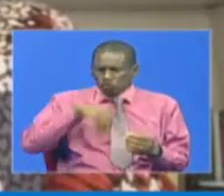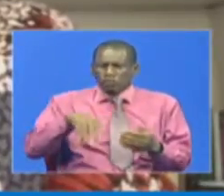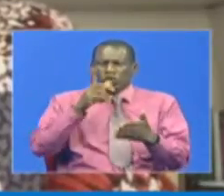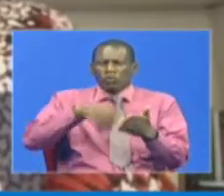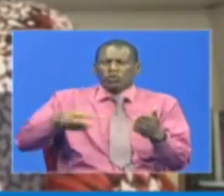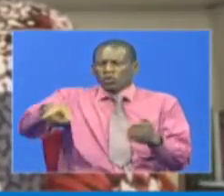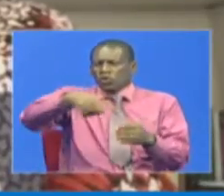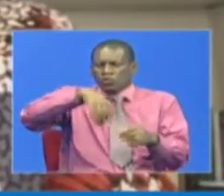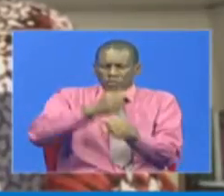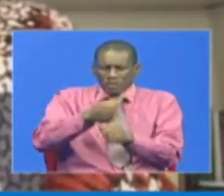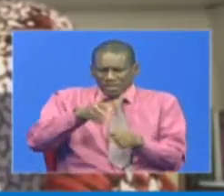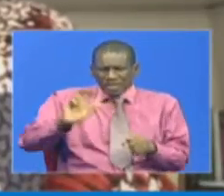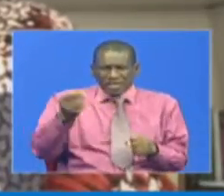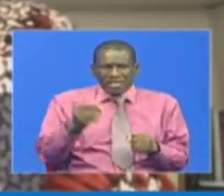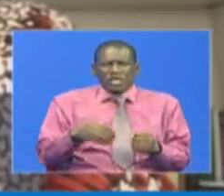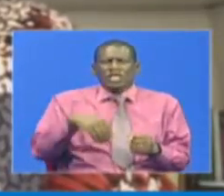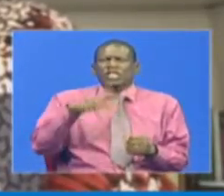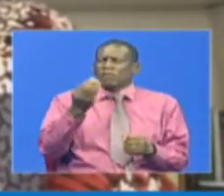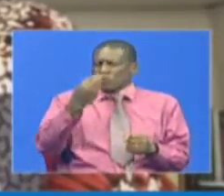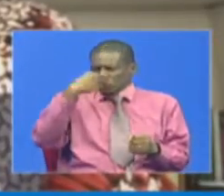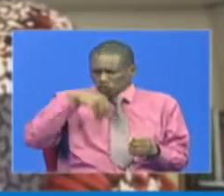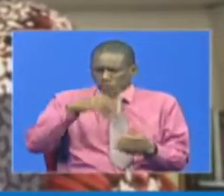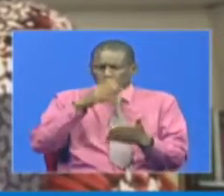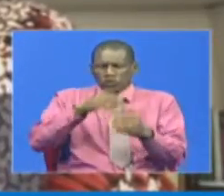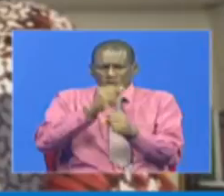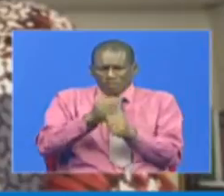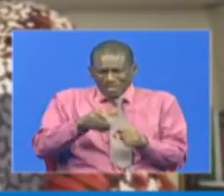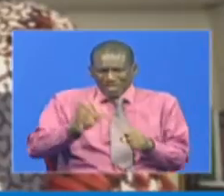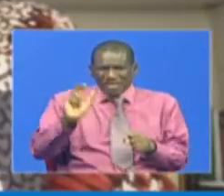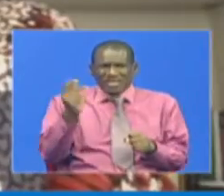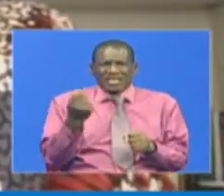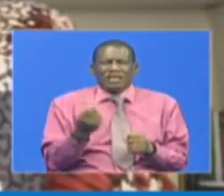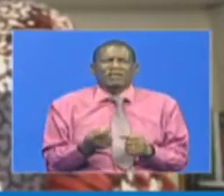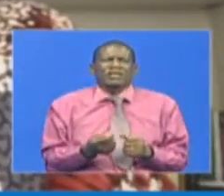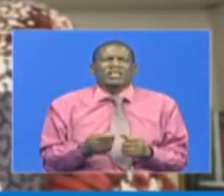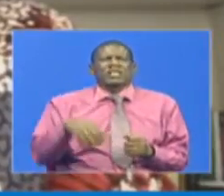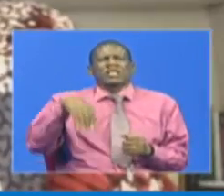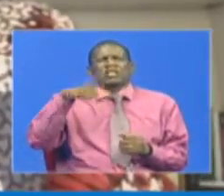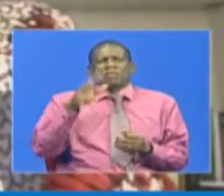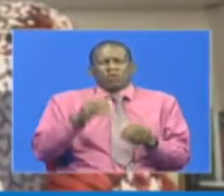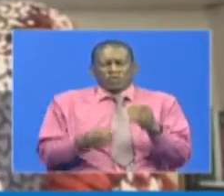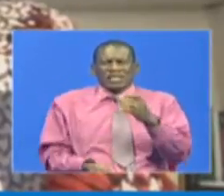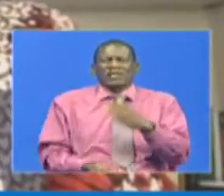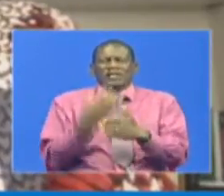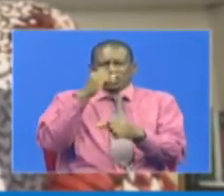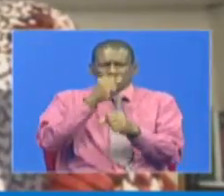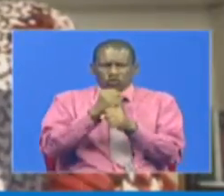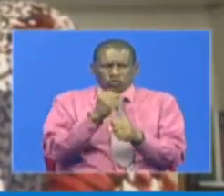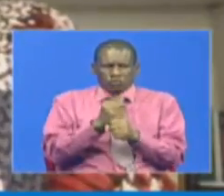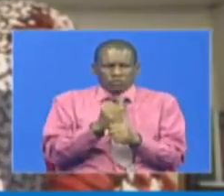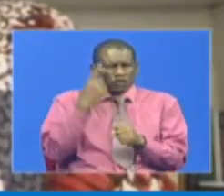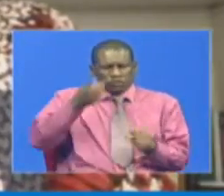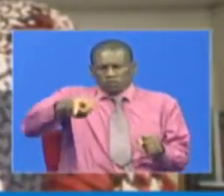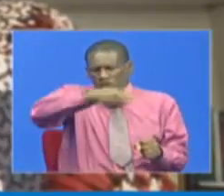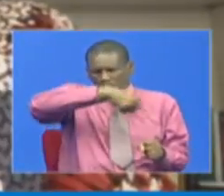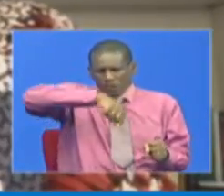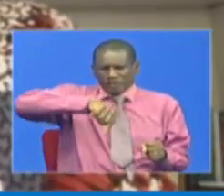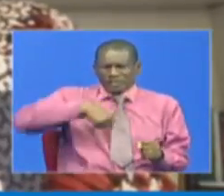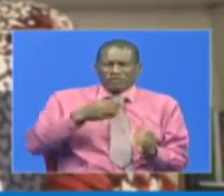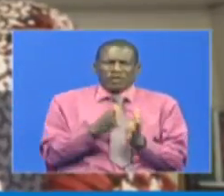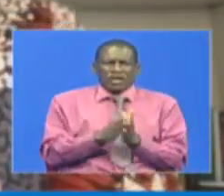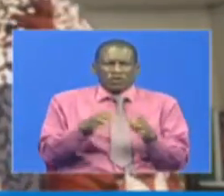our country. Because the more we consume what we make in our country, the more we create jobs for ourselves and